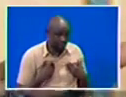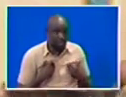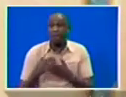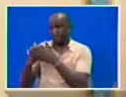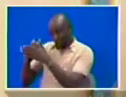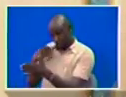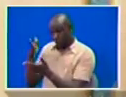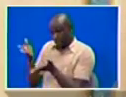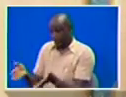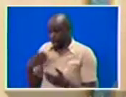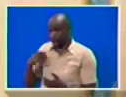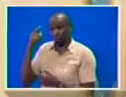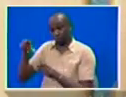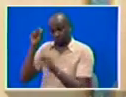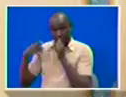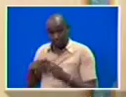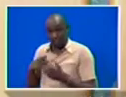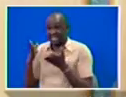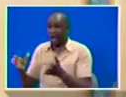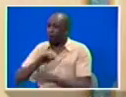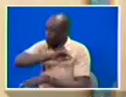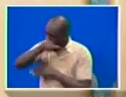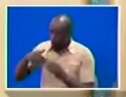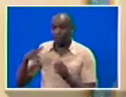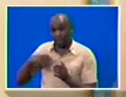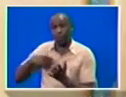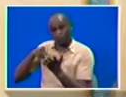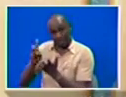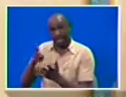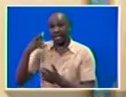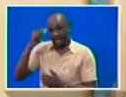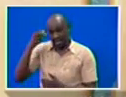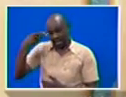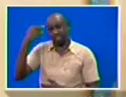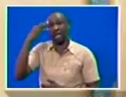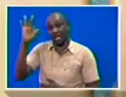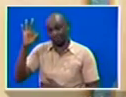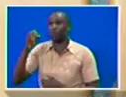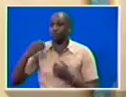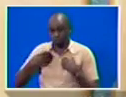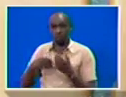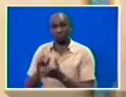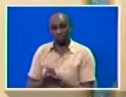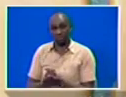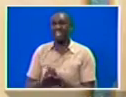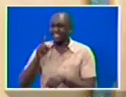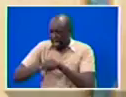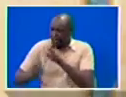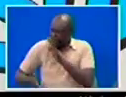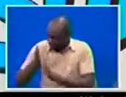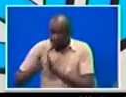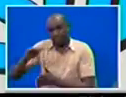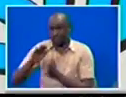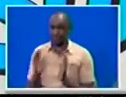for select, now we have rolled it to all paid NHIF members. On emergency